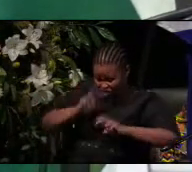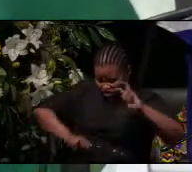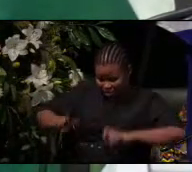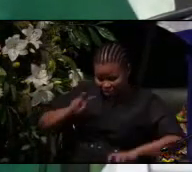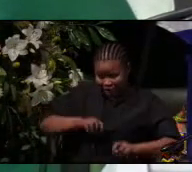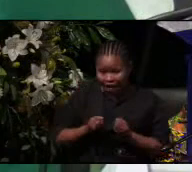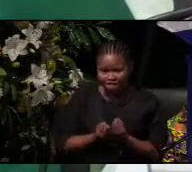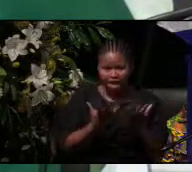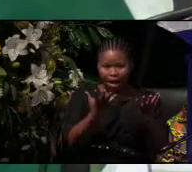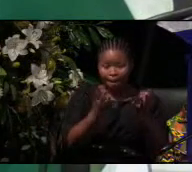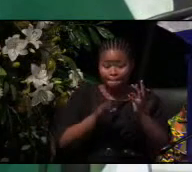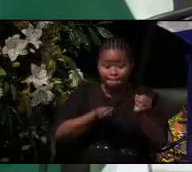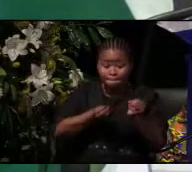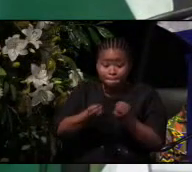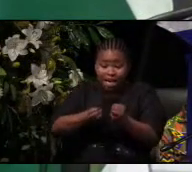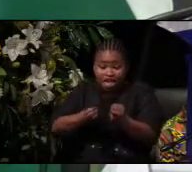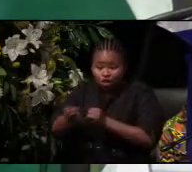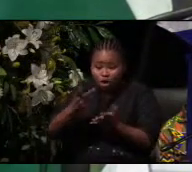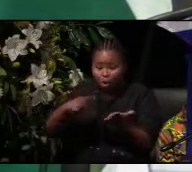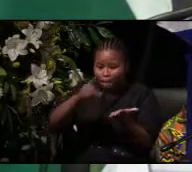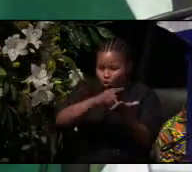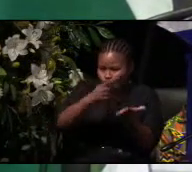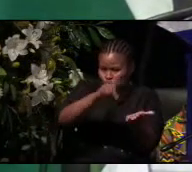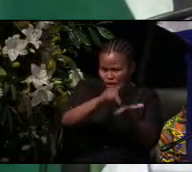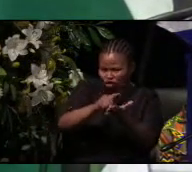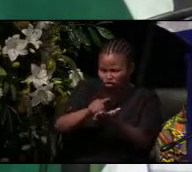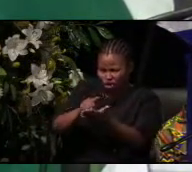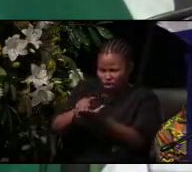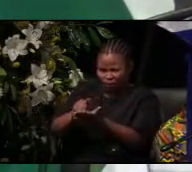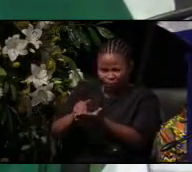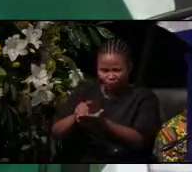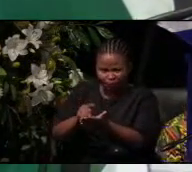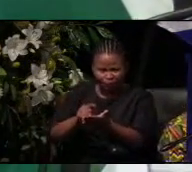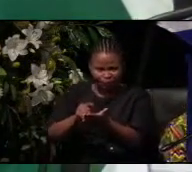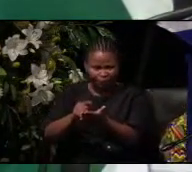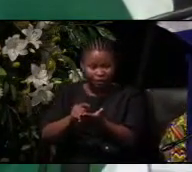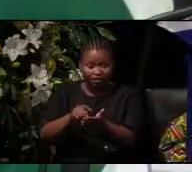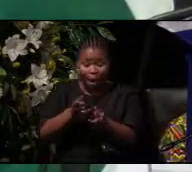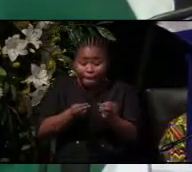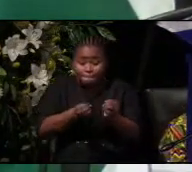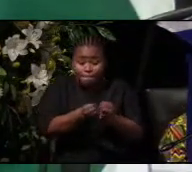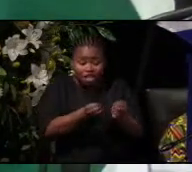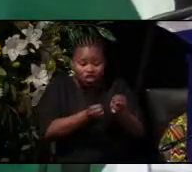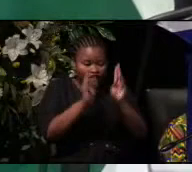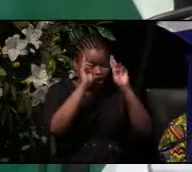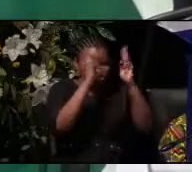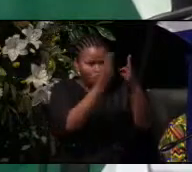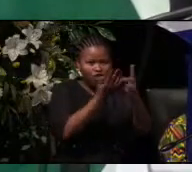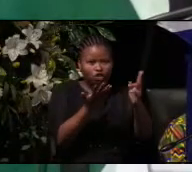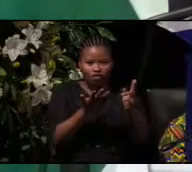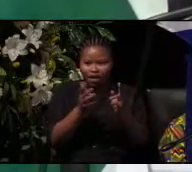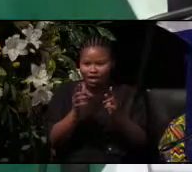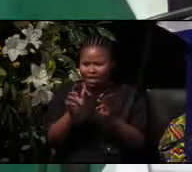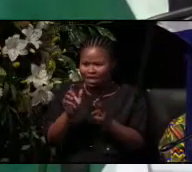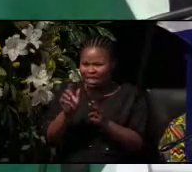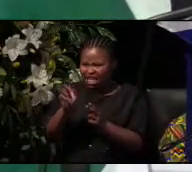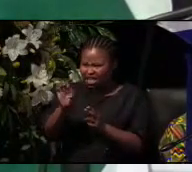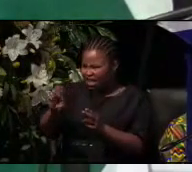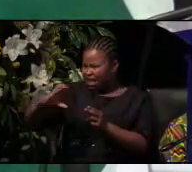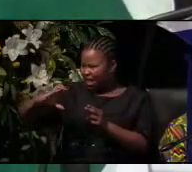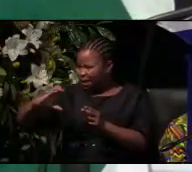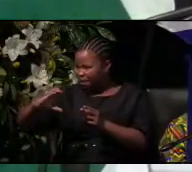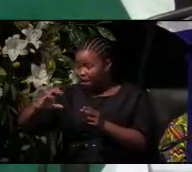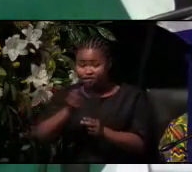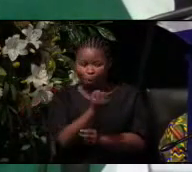he heard various management and Leadership positions which include being the major the the major manager of the University of transke I've